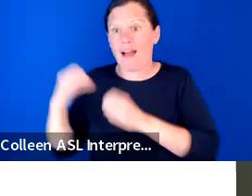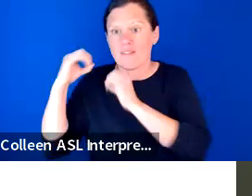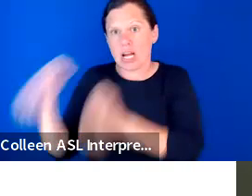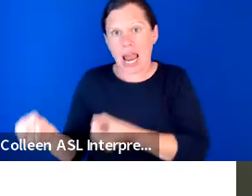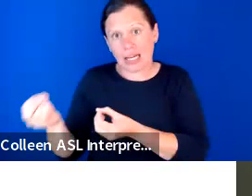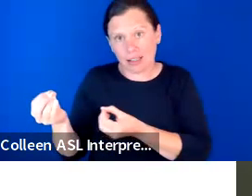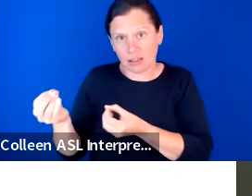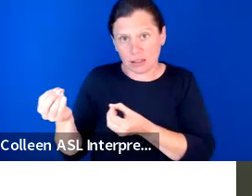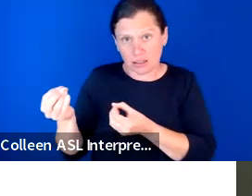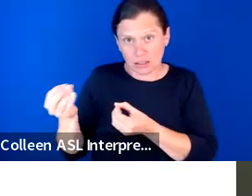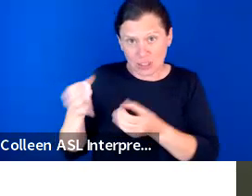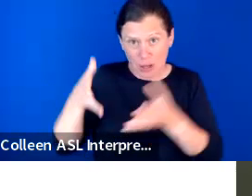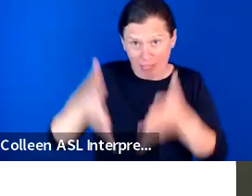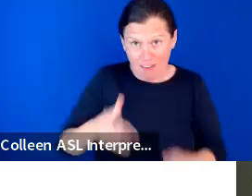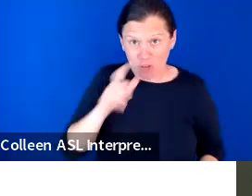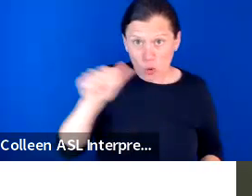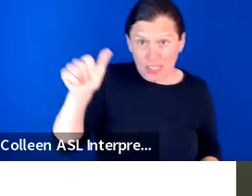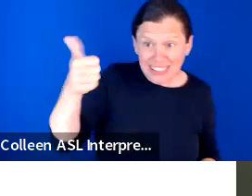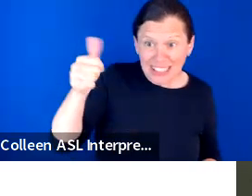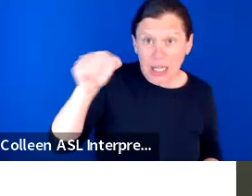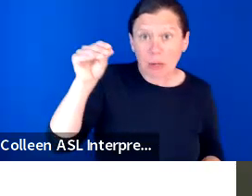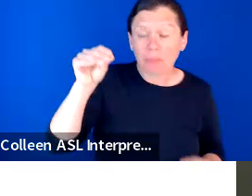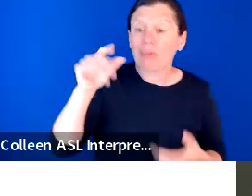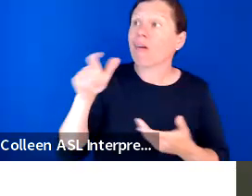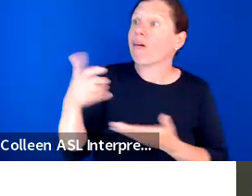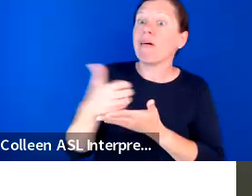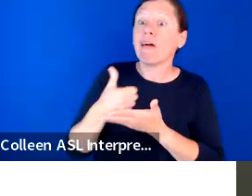of their pre-retirement income.